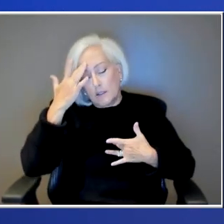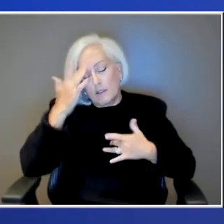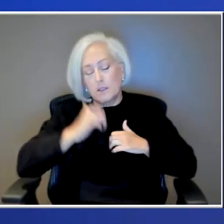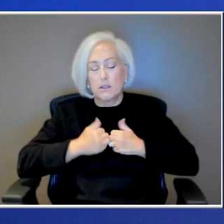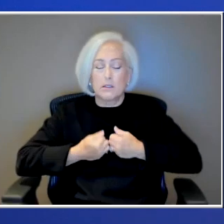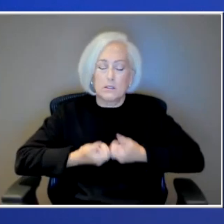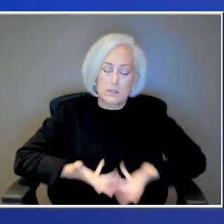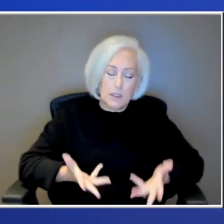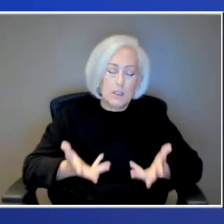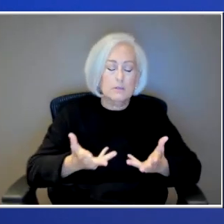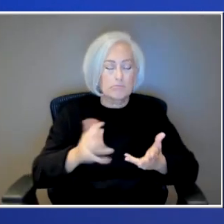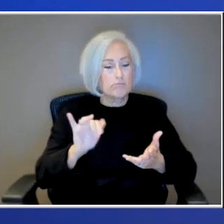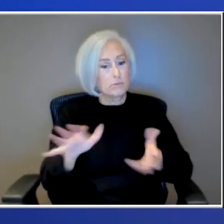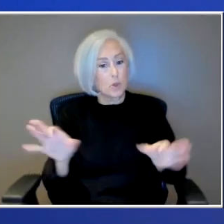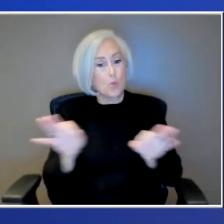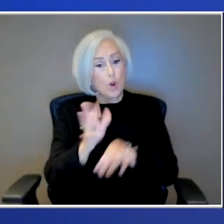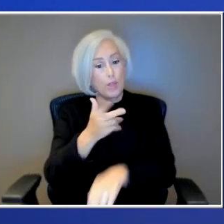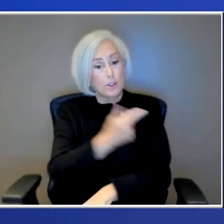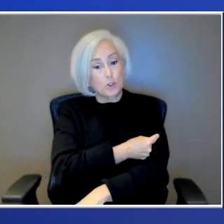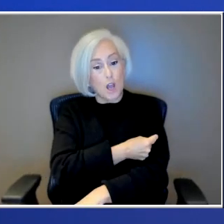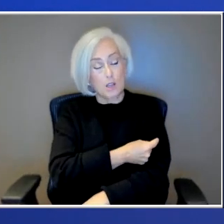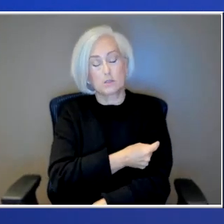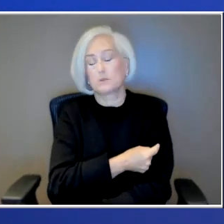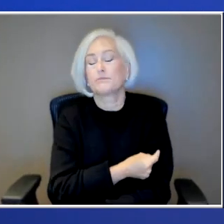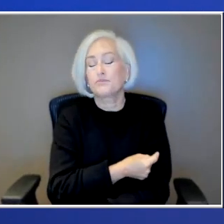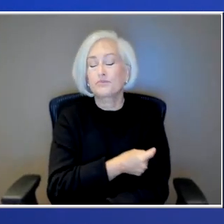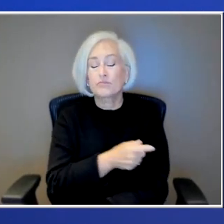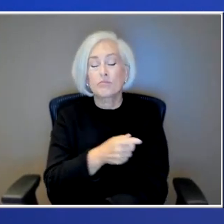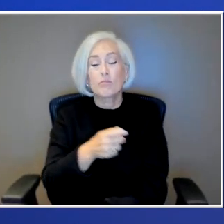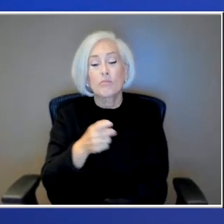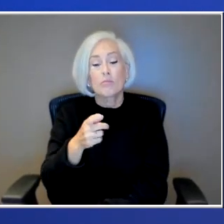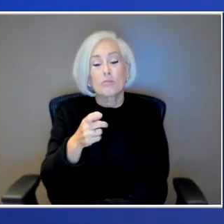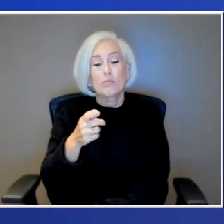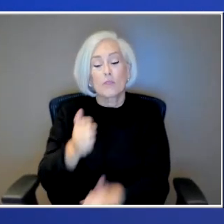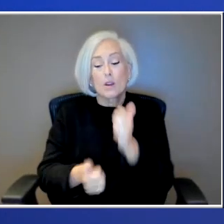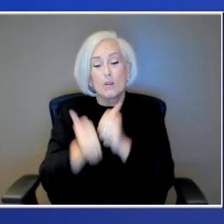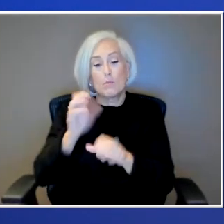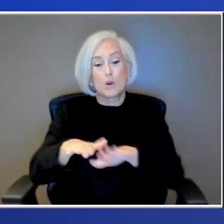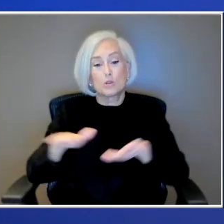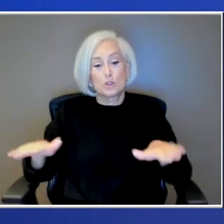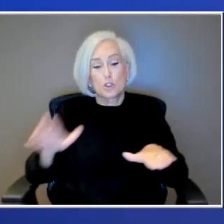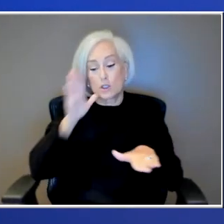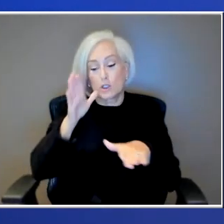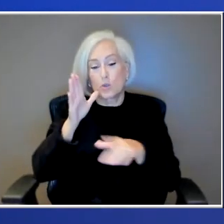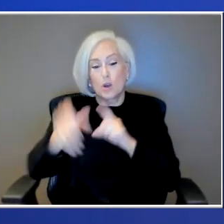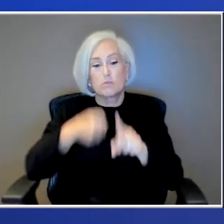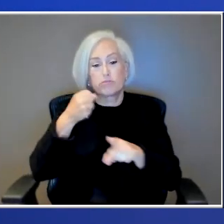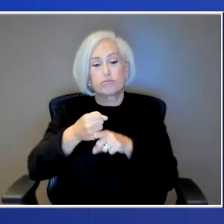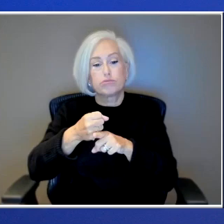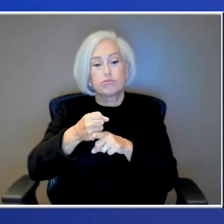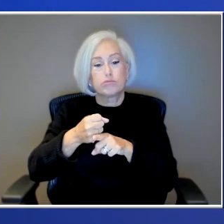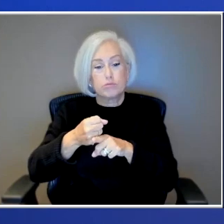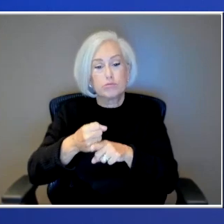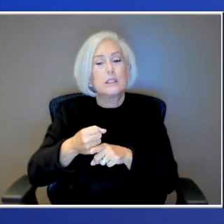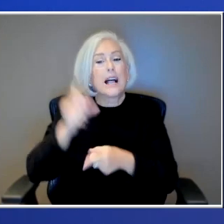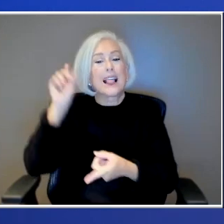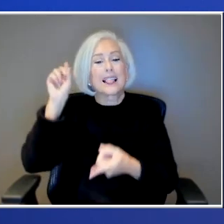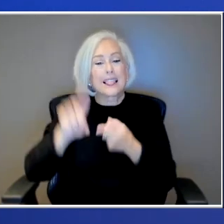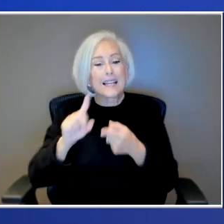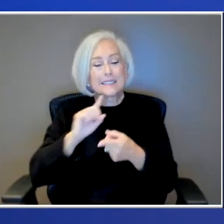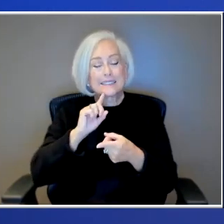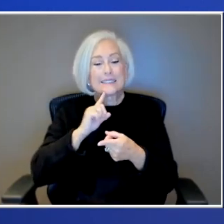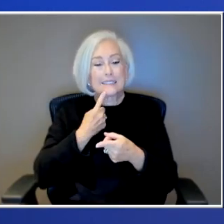worth it because for the most part, children are going to get less severe disease, but we know long COVID can happen even with very